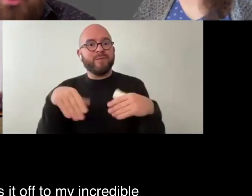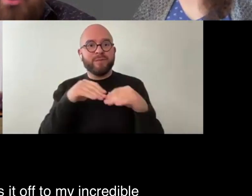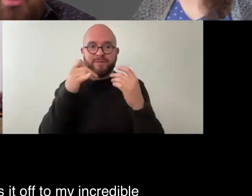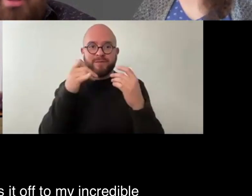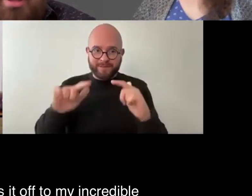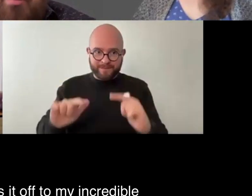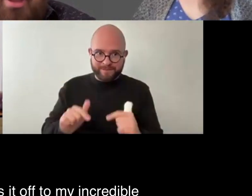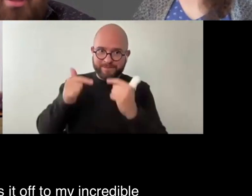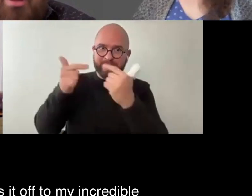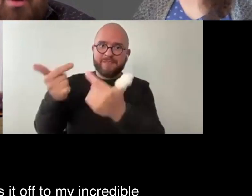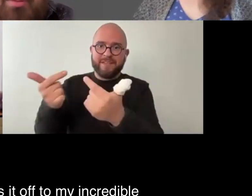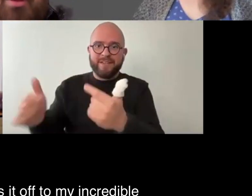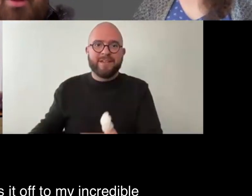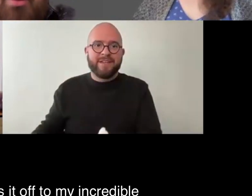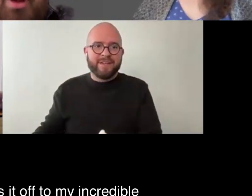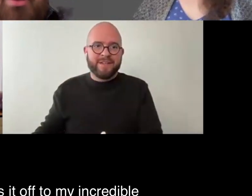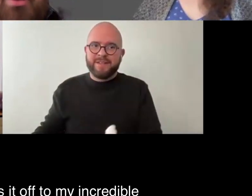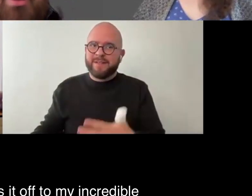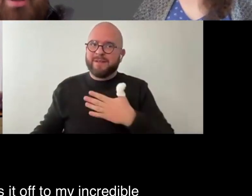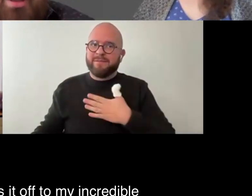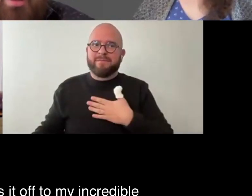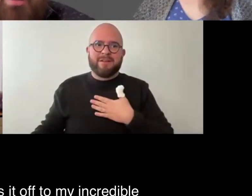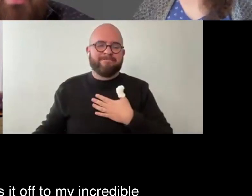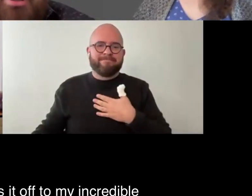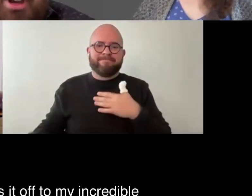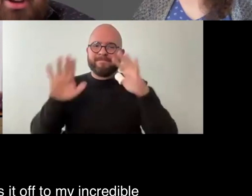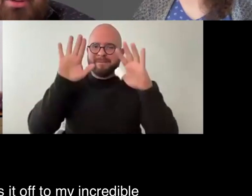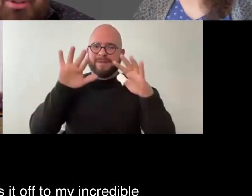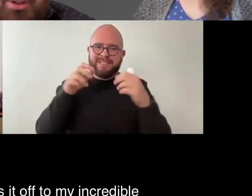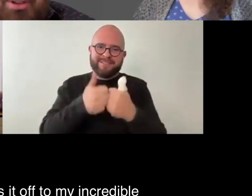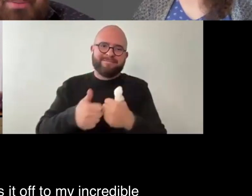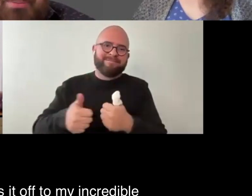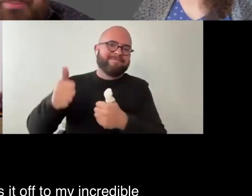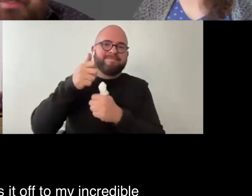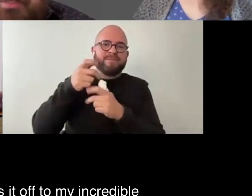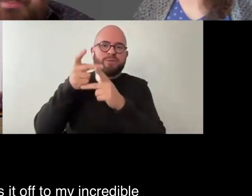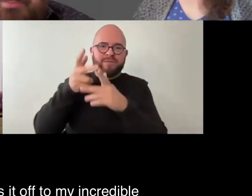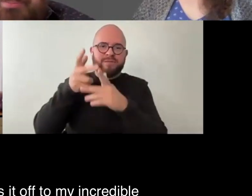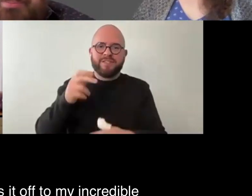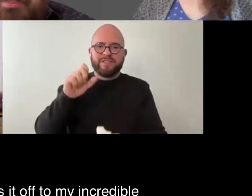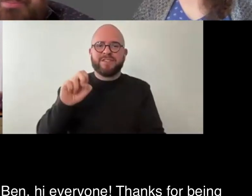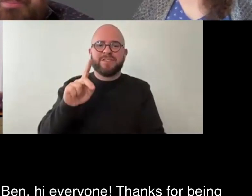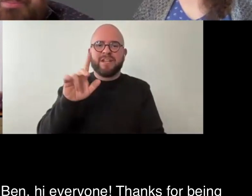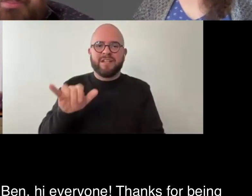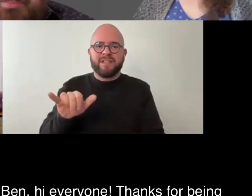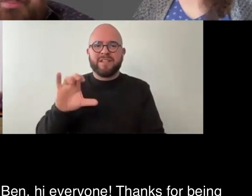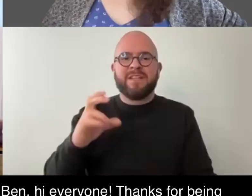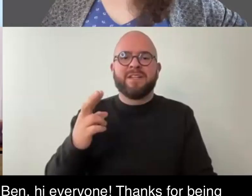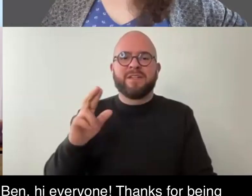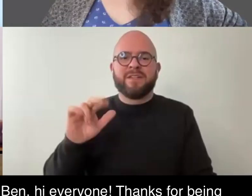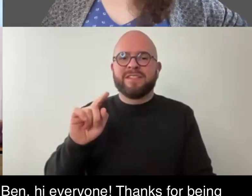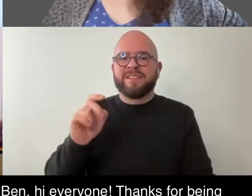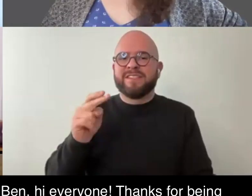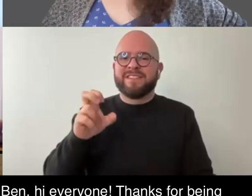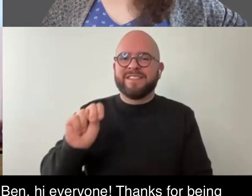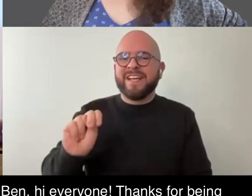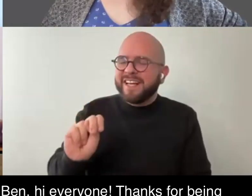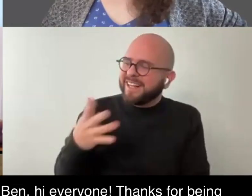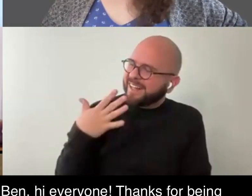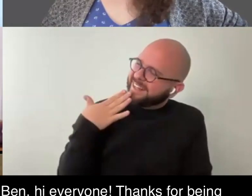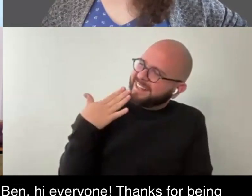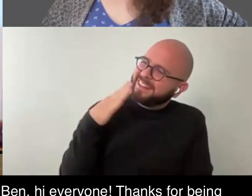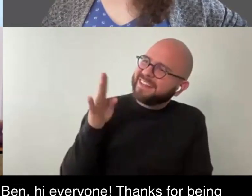off to my incredible supervisor, Shelley Christensen. Thank you, Ben.